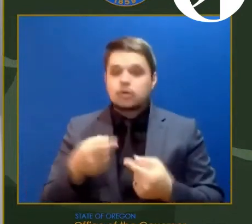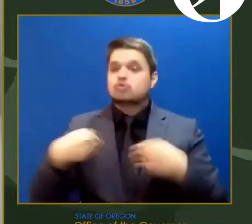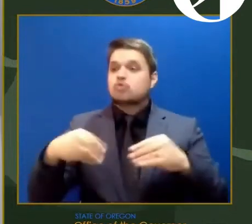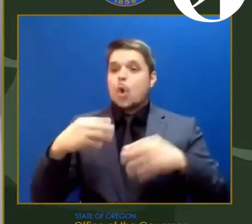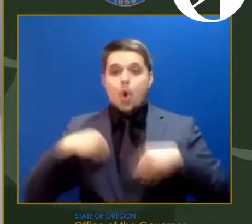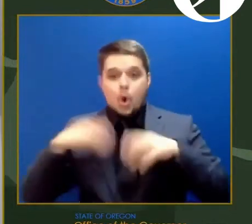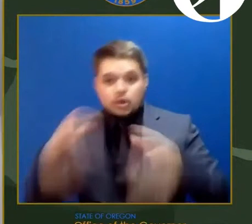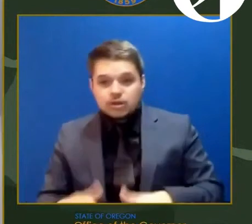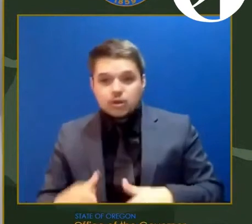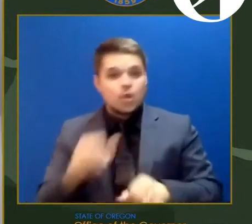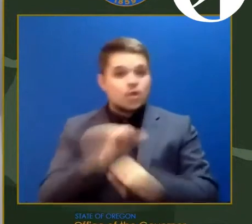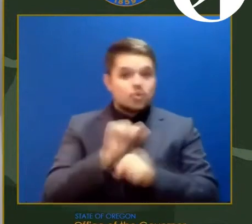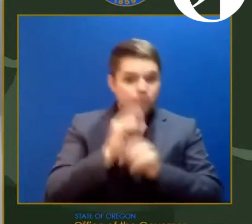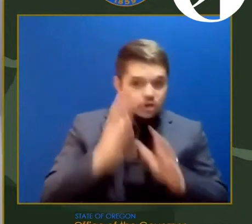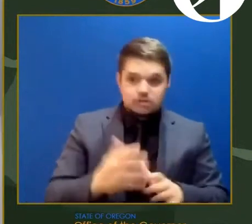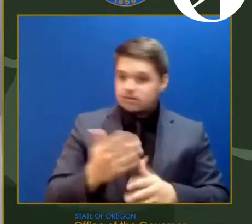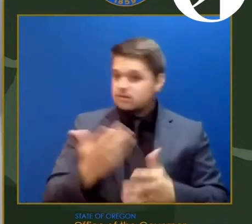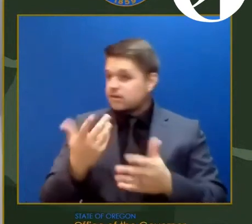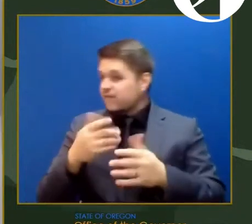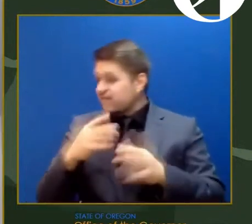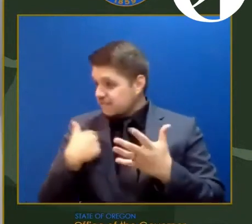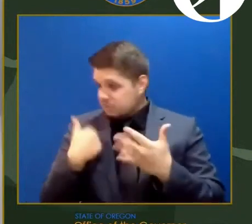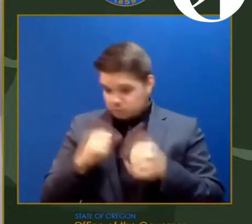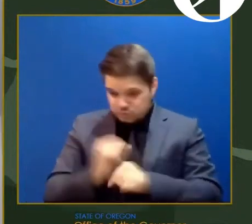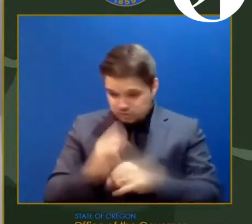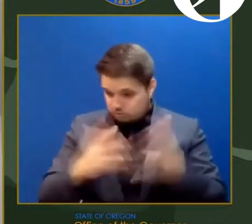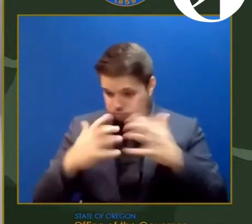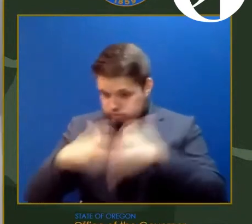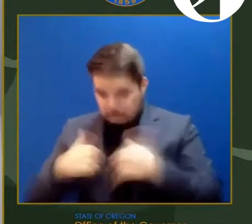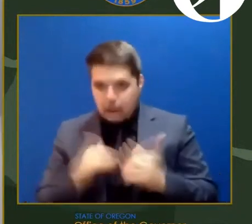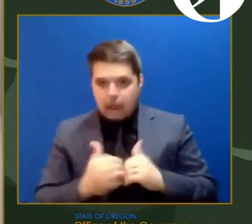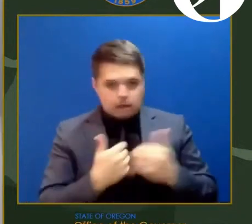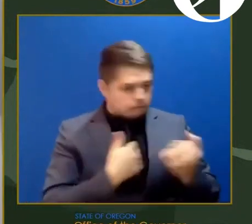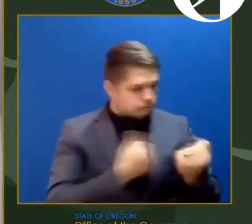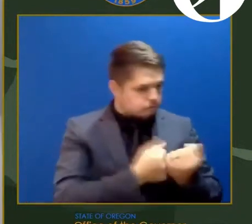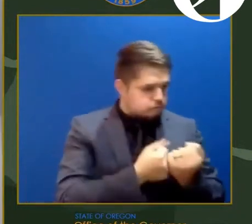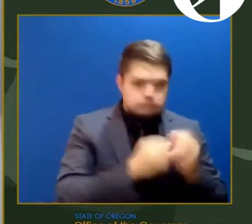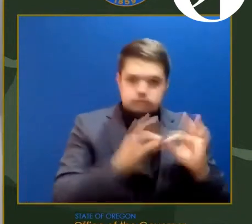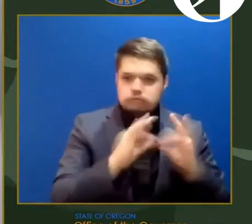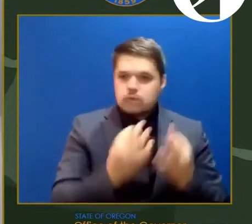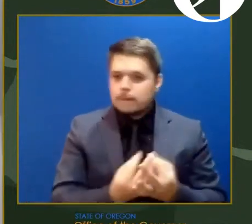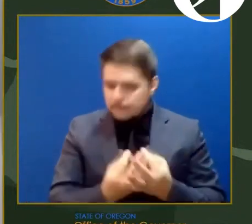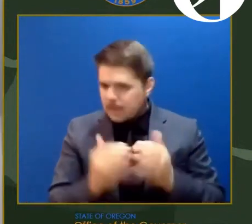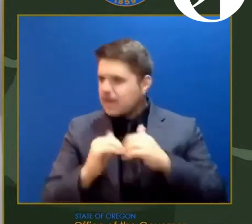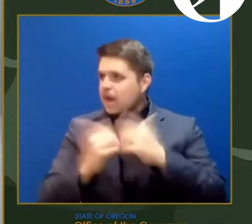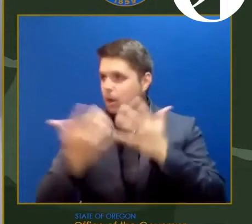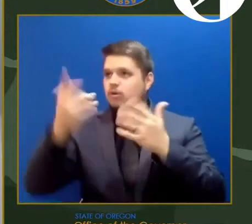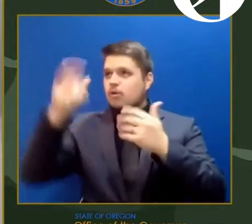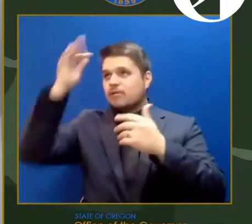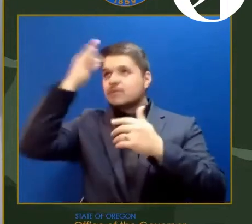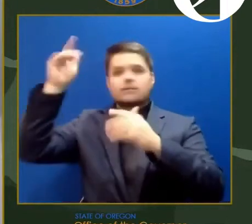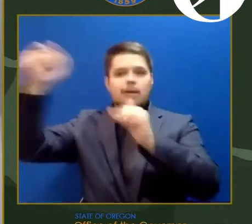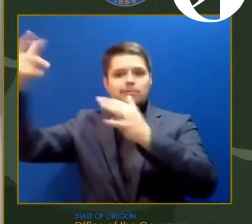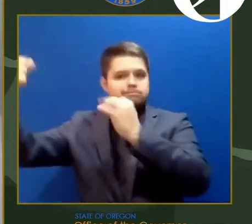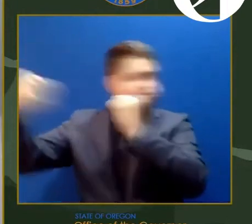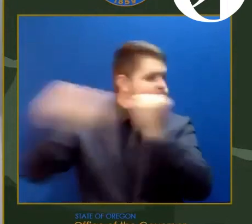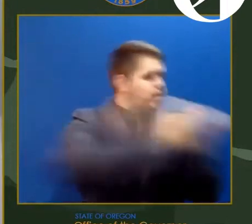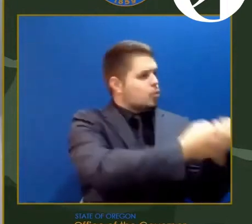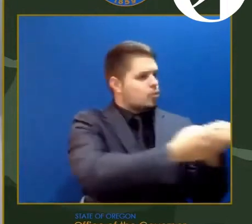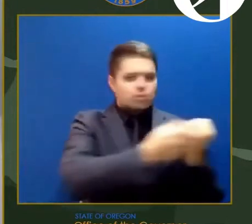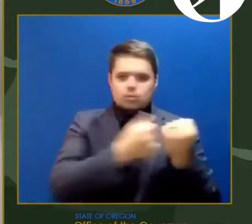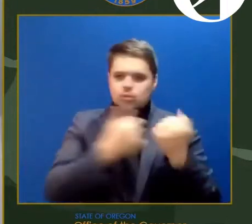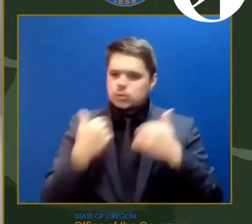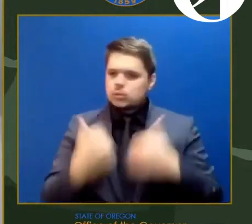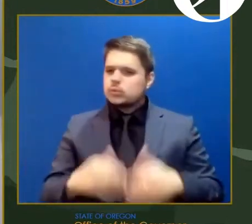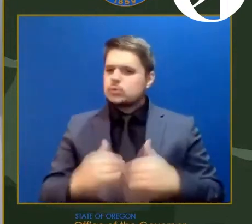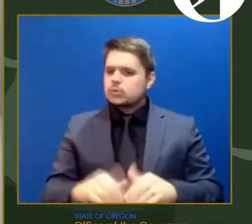family chips in to make sure that that family is sustained. And I think that just hearing those stories were really a big impetus to